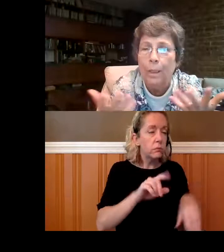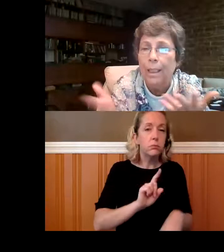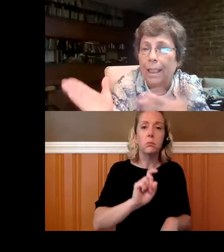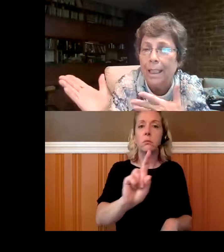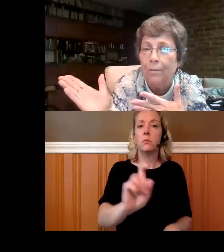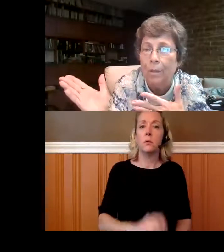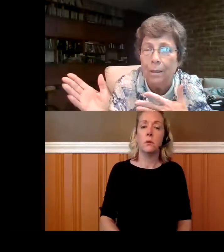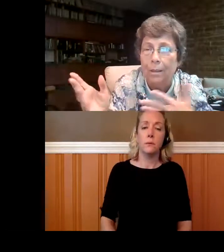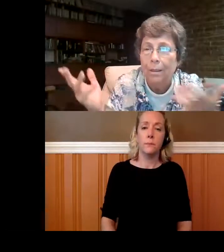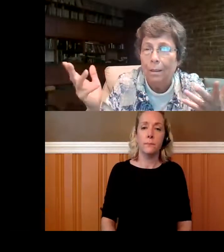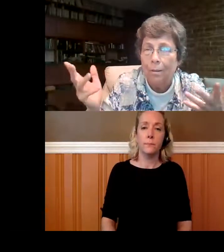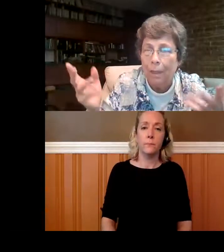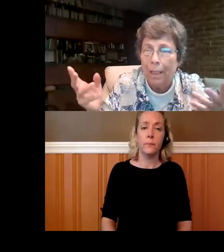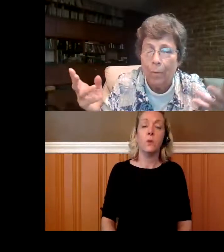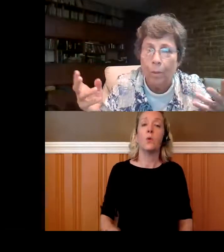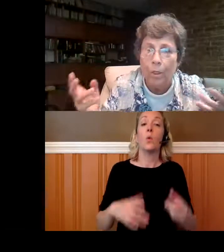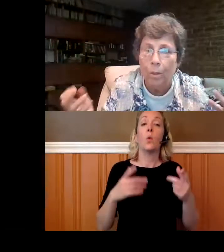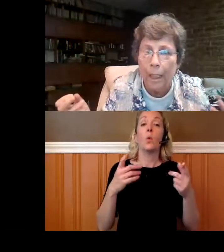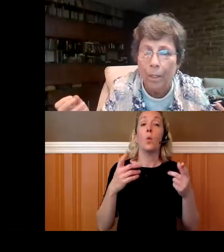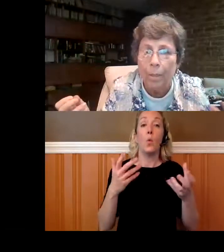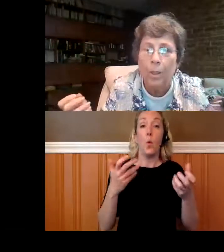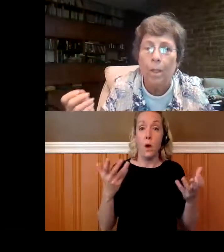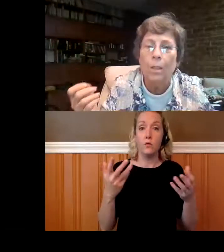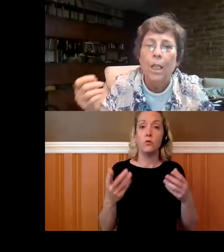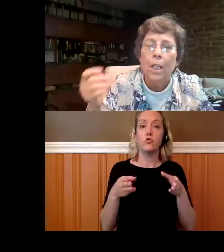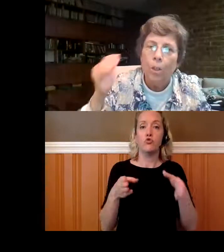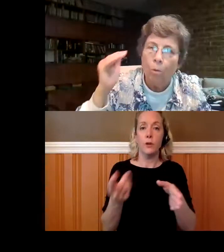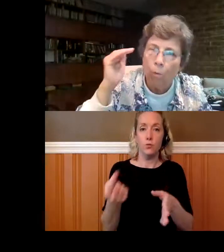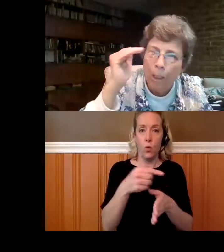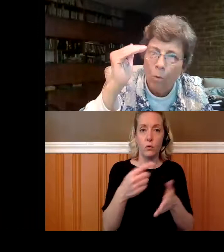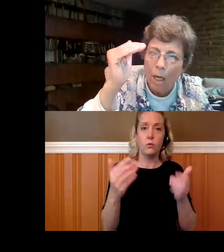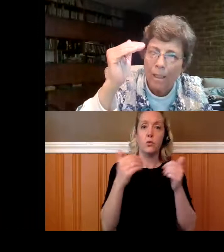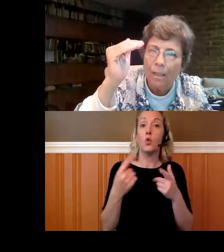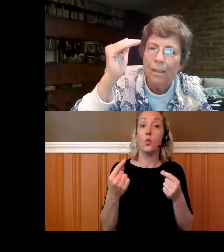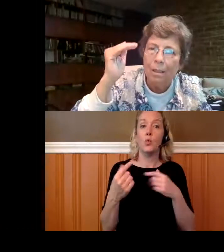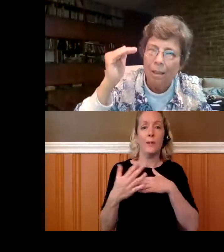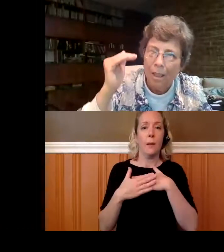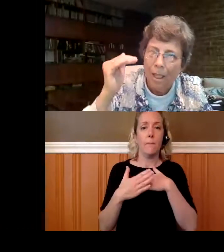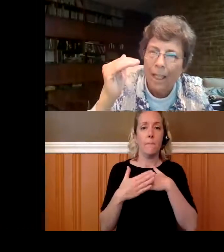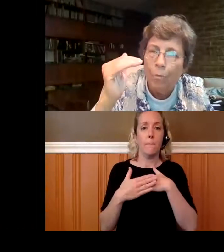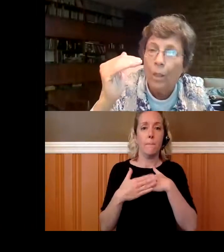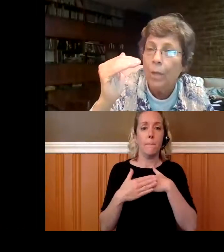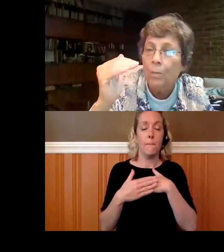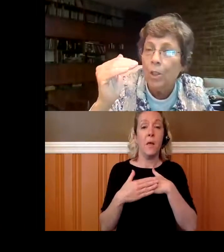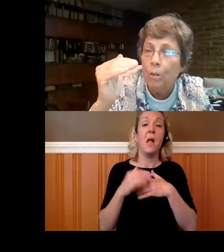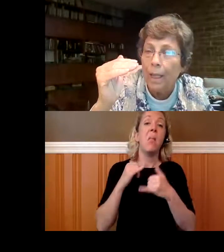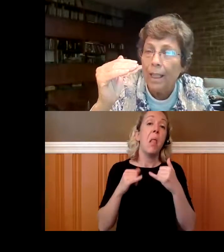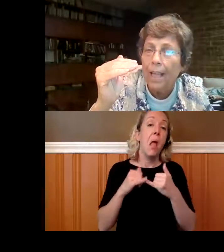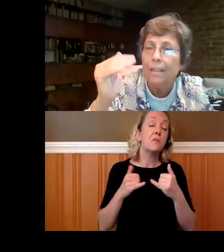So what do you want? And then what do you want them to do about that? And then maybe I'm deaf and